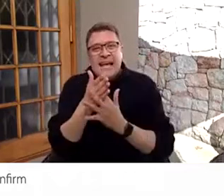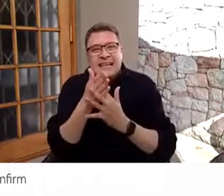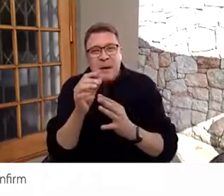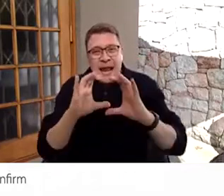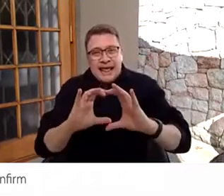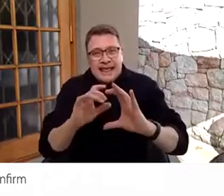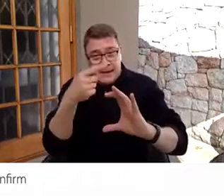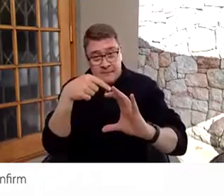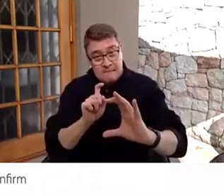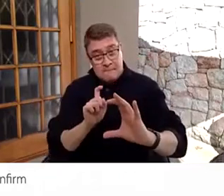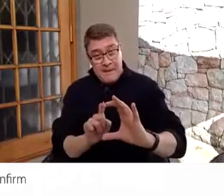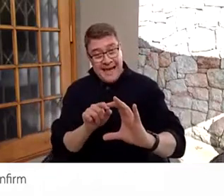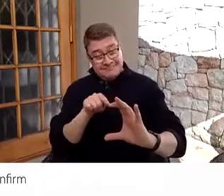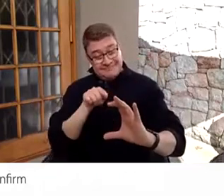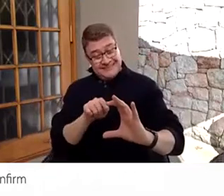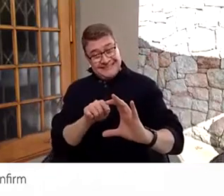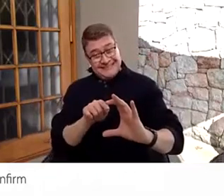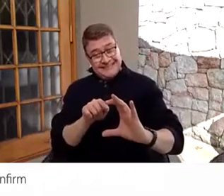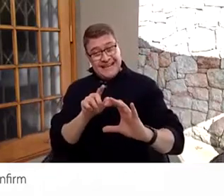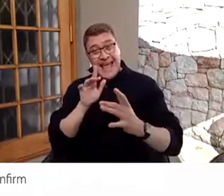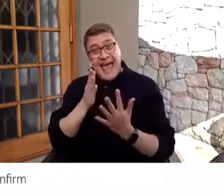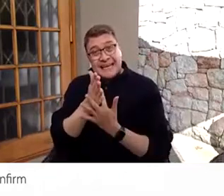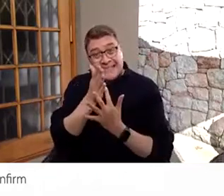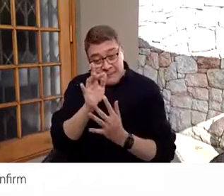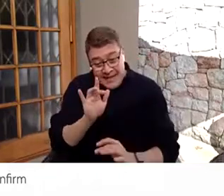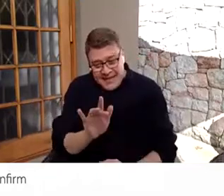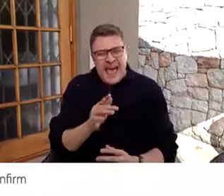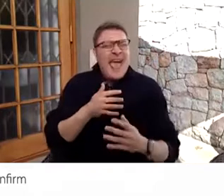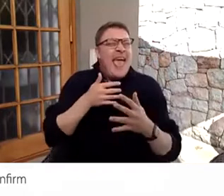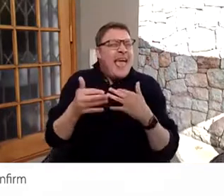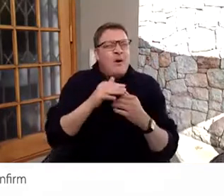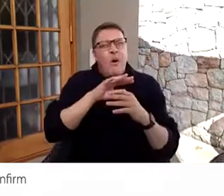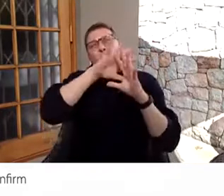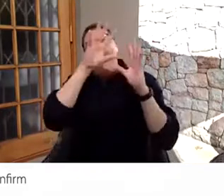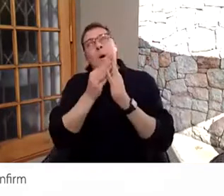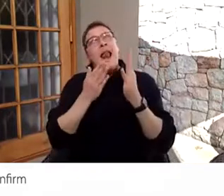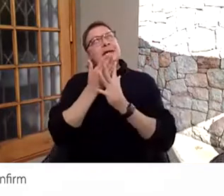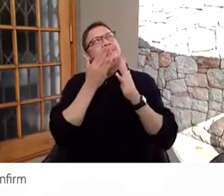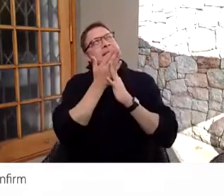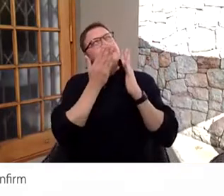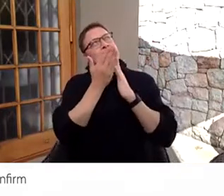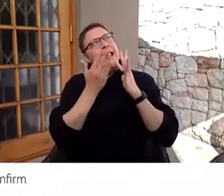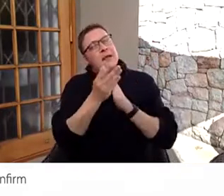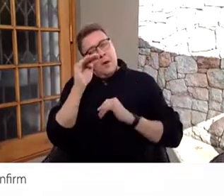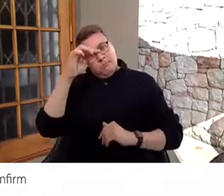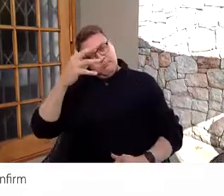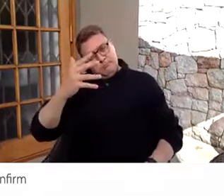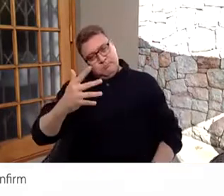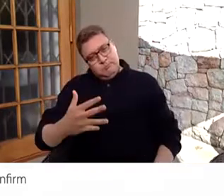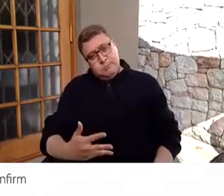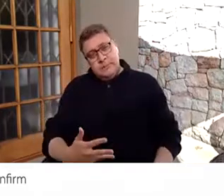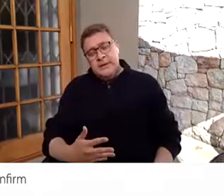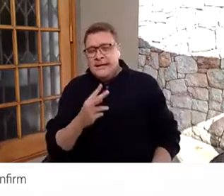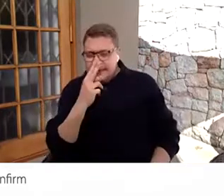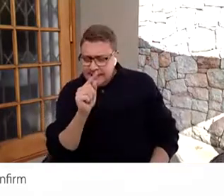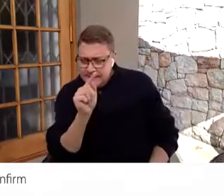sessions relating to accessibility features will be viewed there. And then you can see we've got some